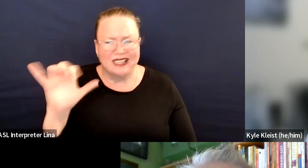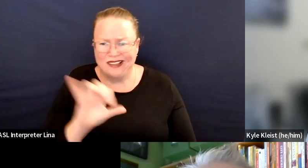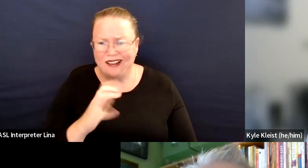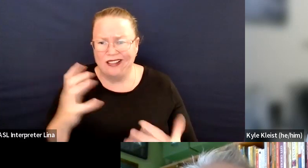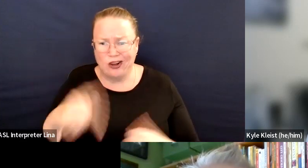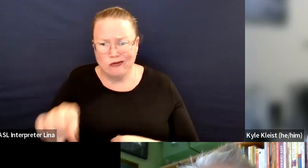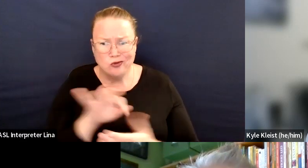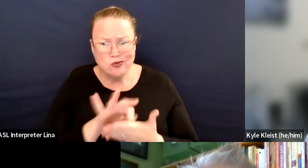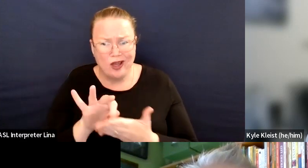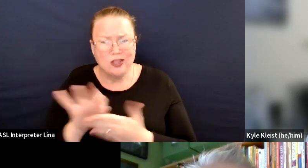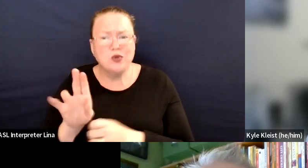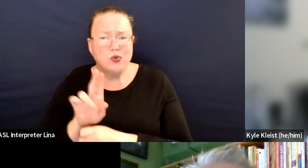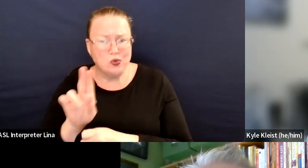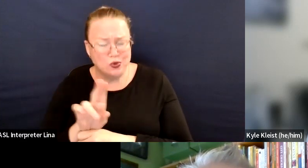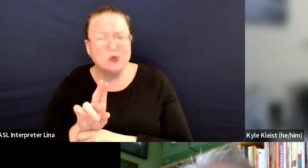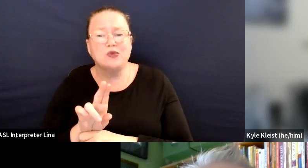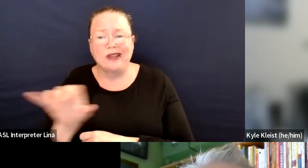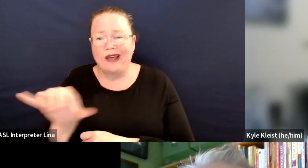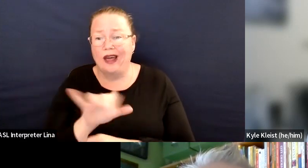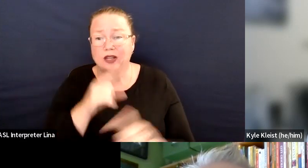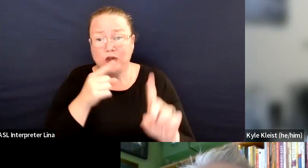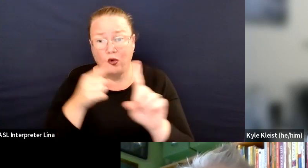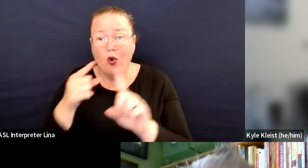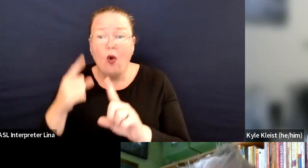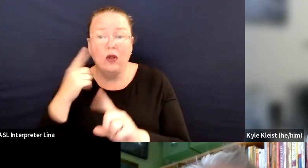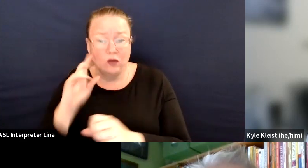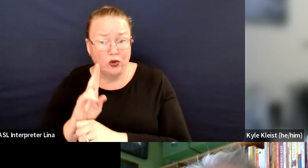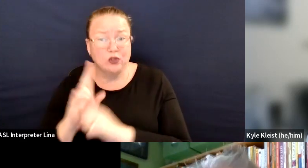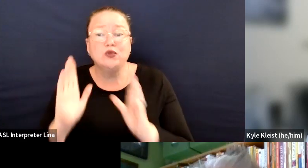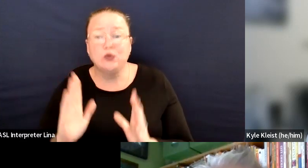are tracking it using it as a goal for consumers.